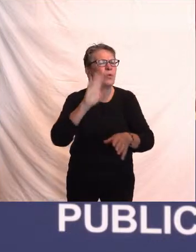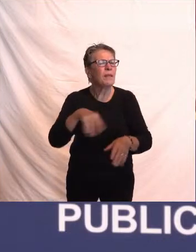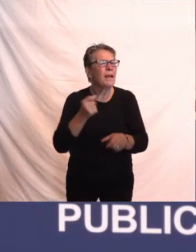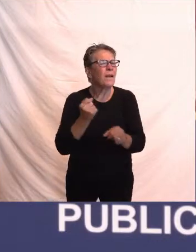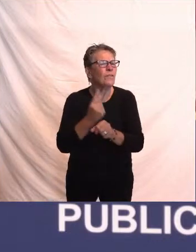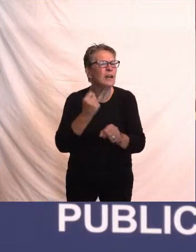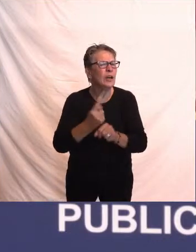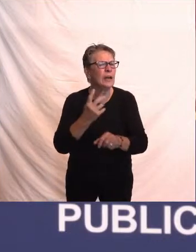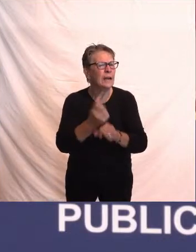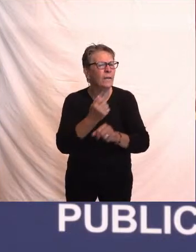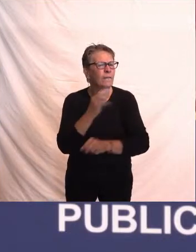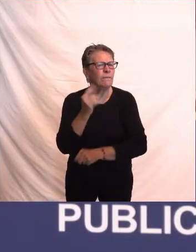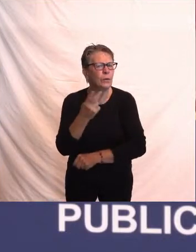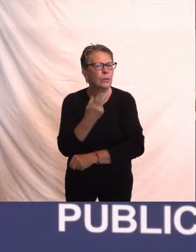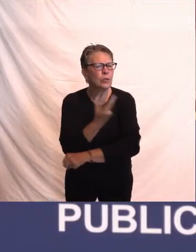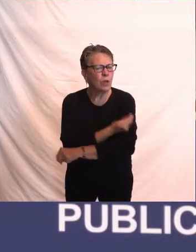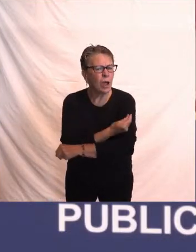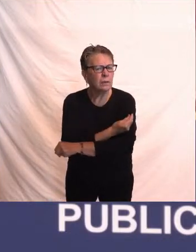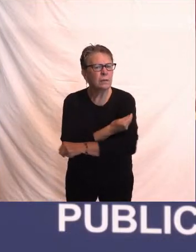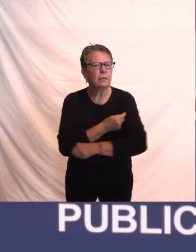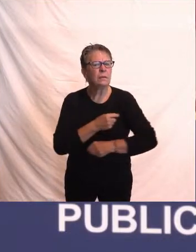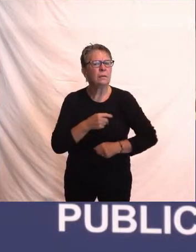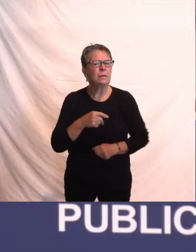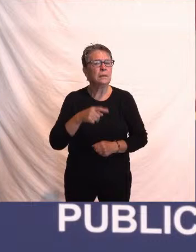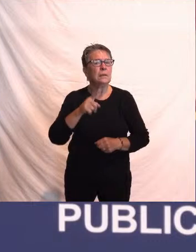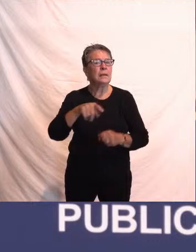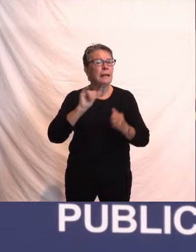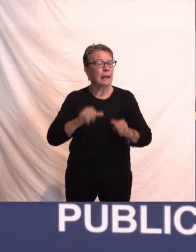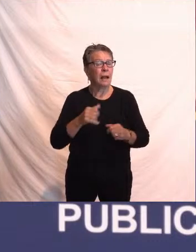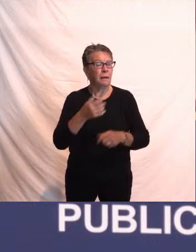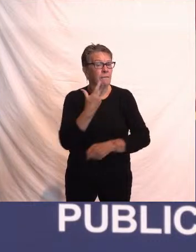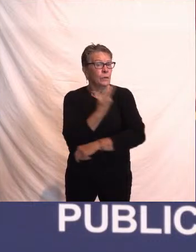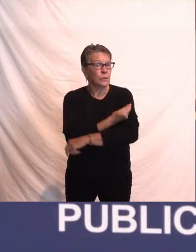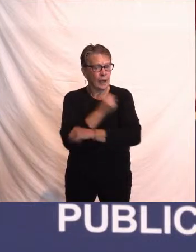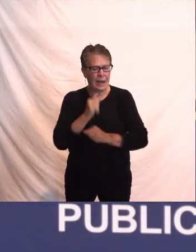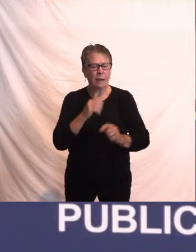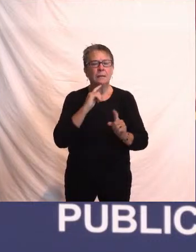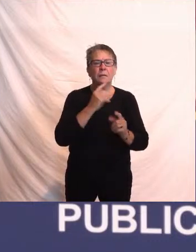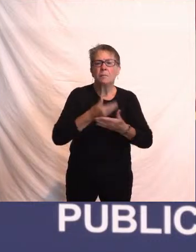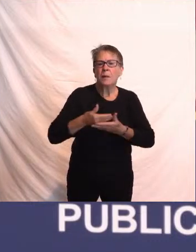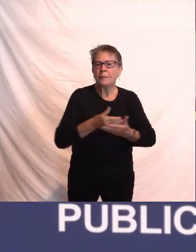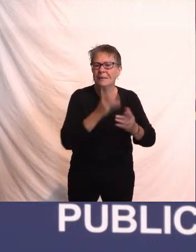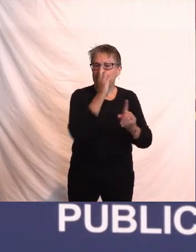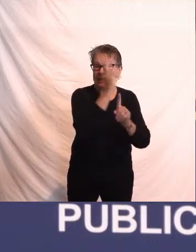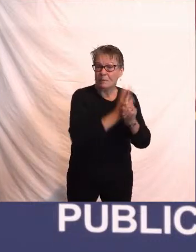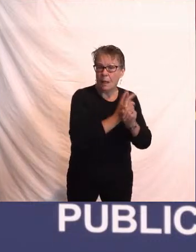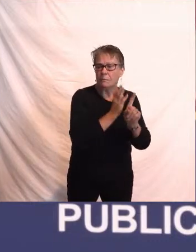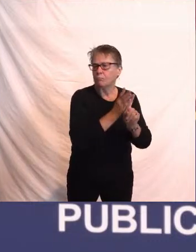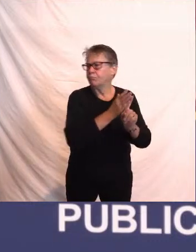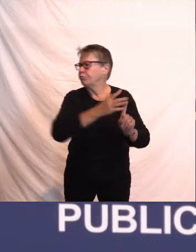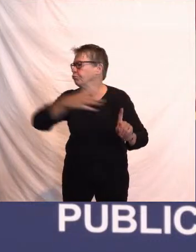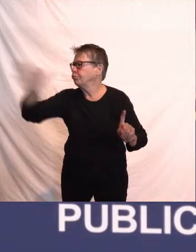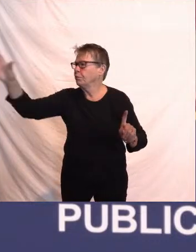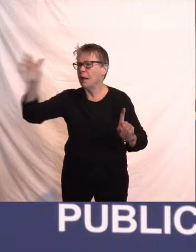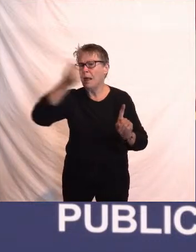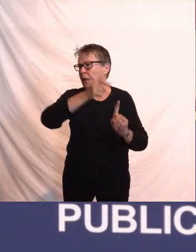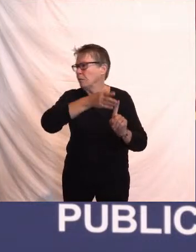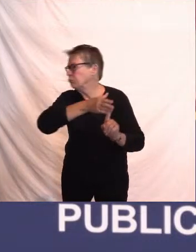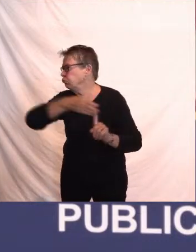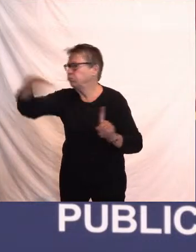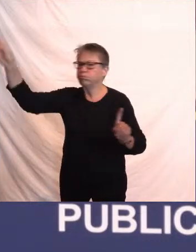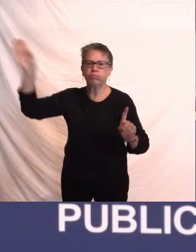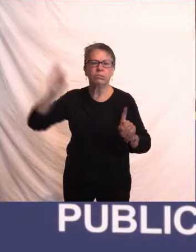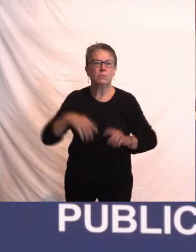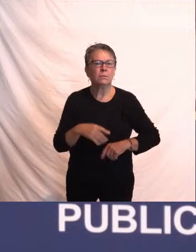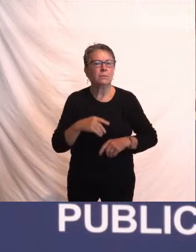flu illnesses, hospitalizations, and can help to conserve potentially scarce healthcare resources during the ongoing